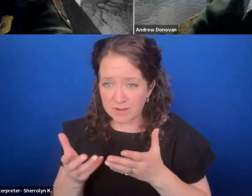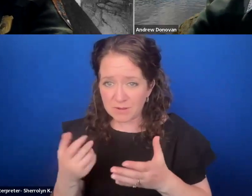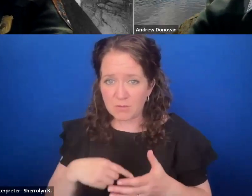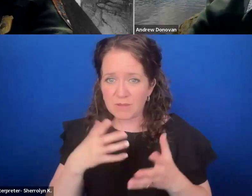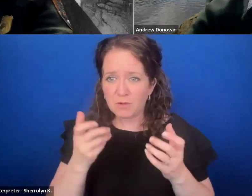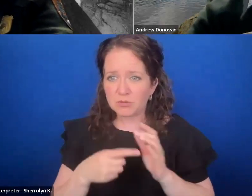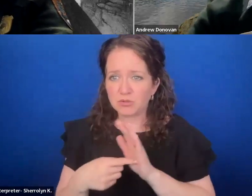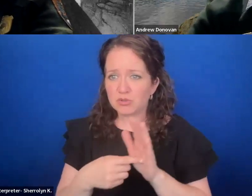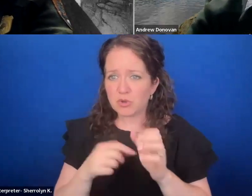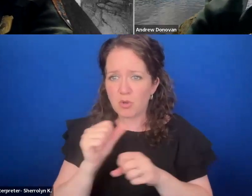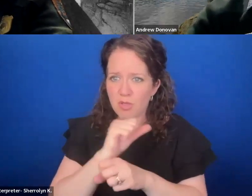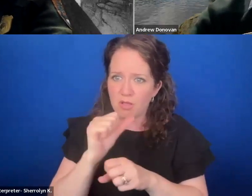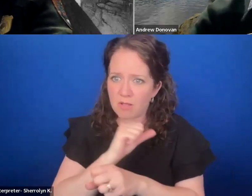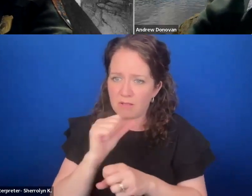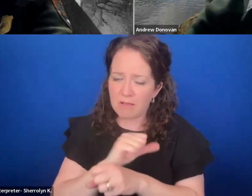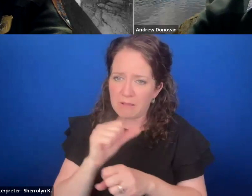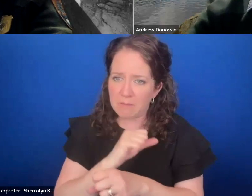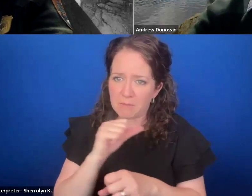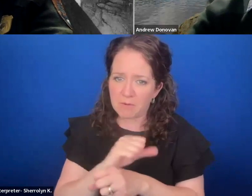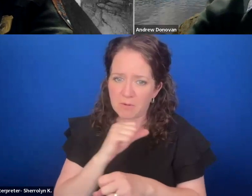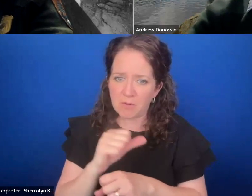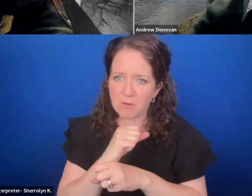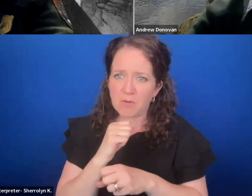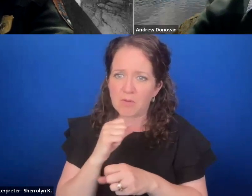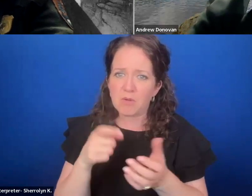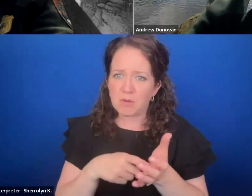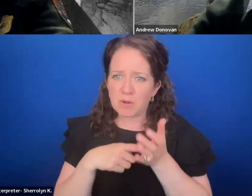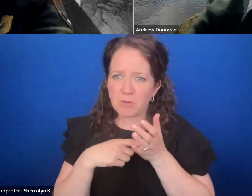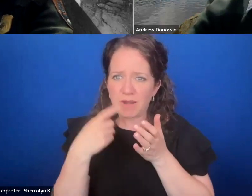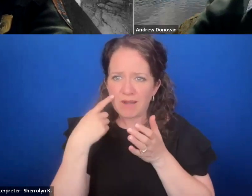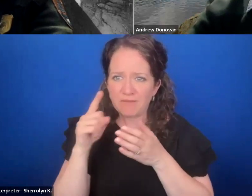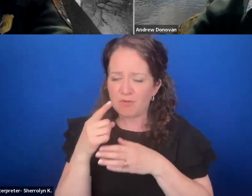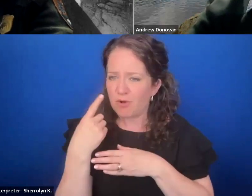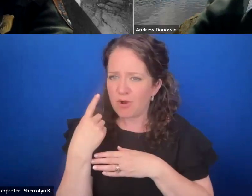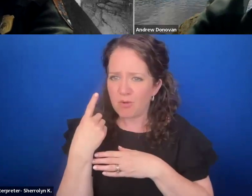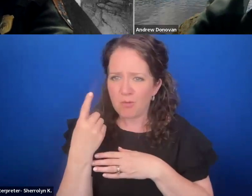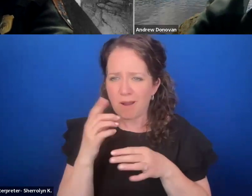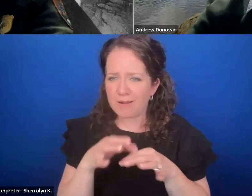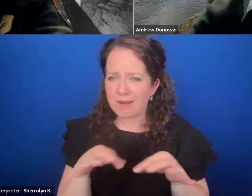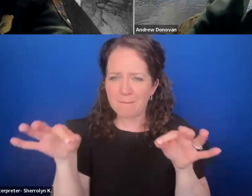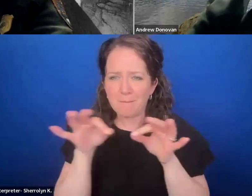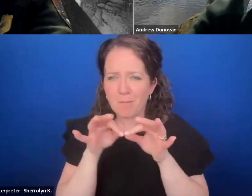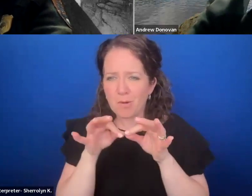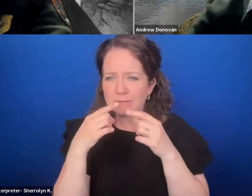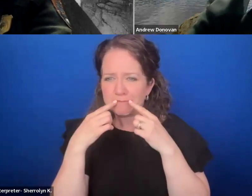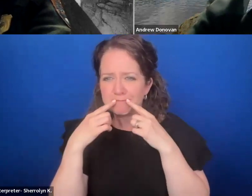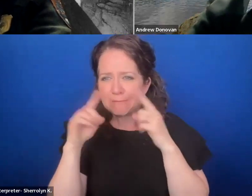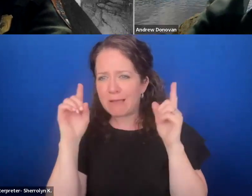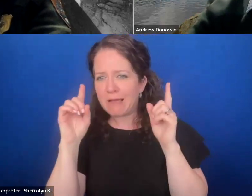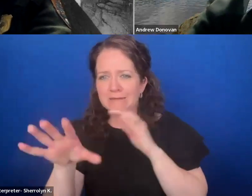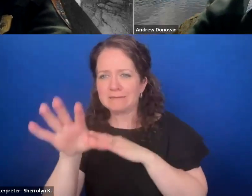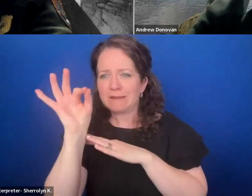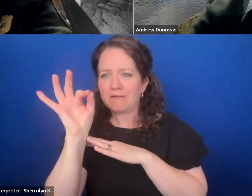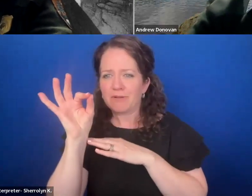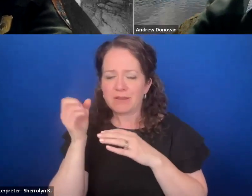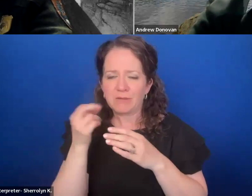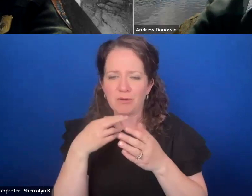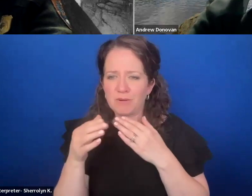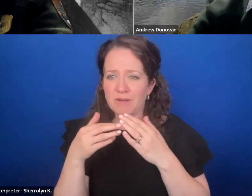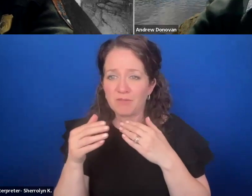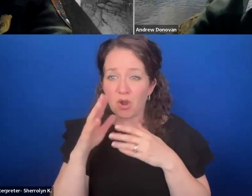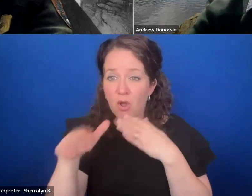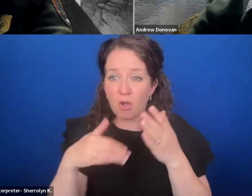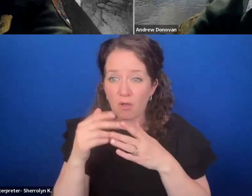labor that goes into the one great big breakthrough, right? All of the people who make that patent